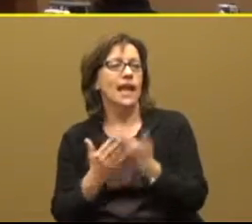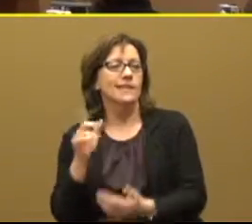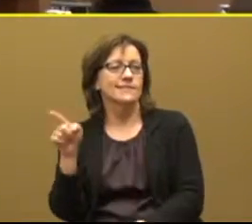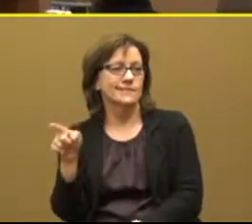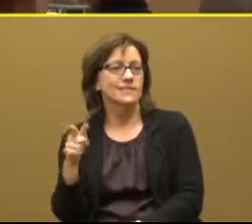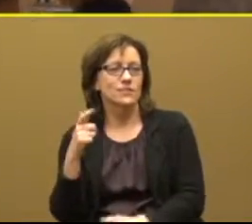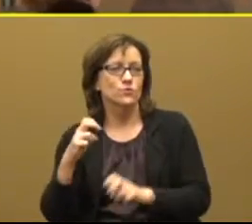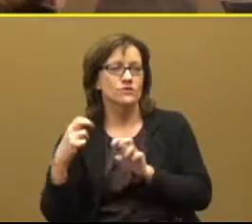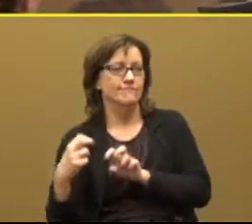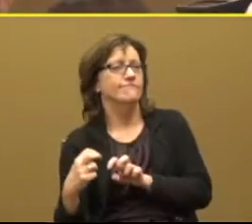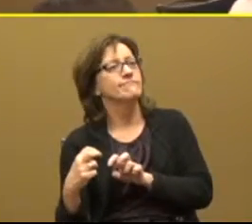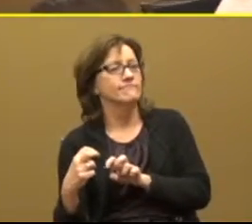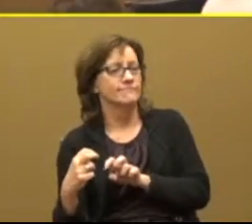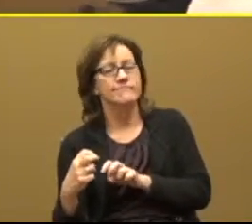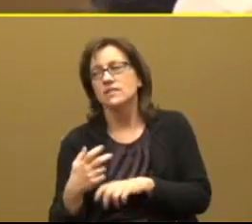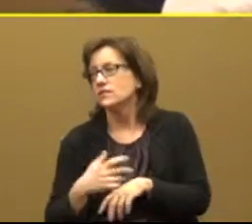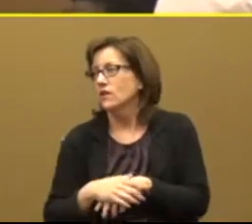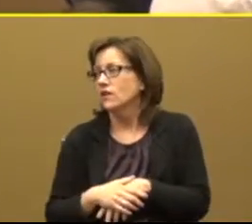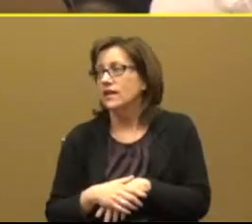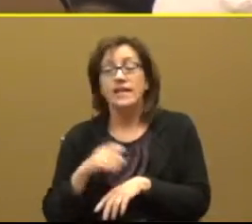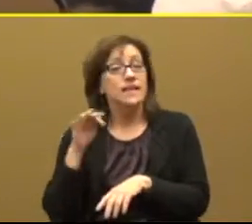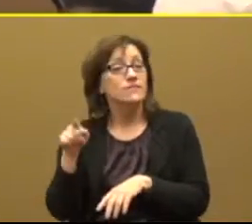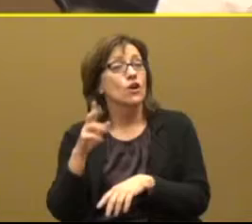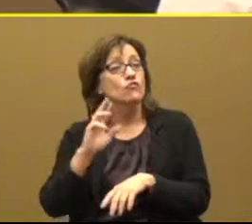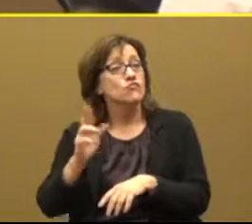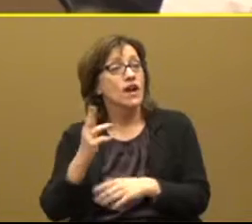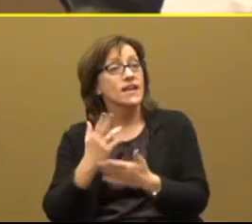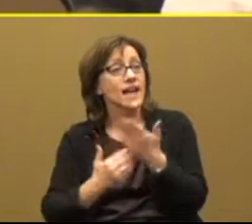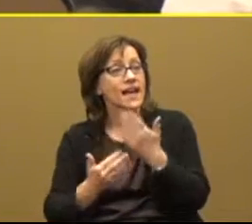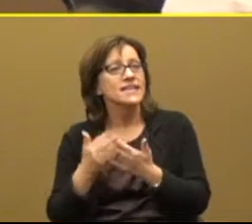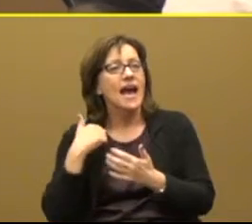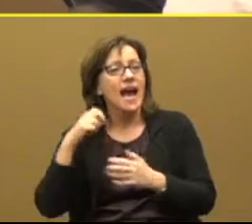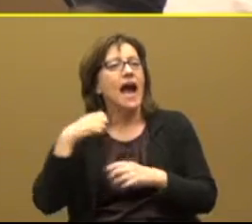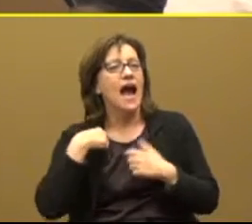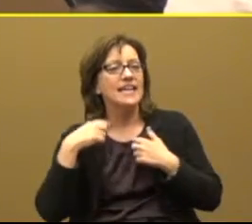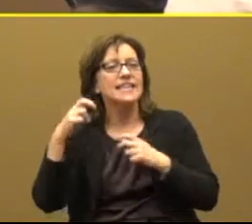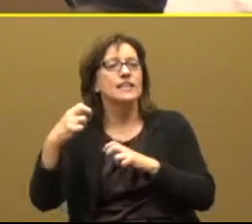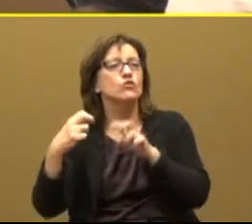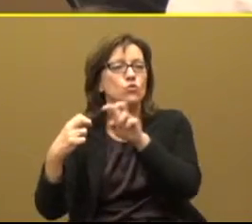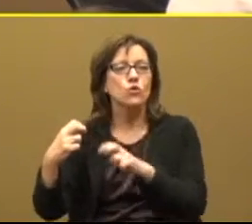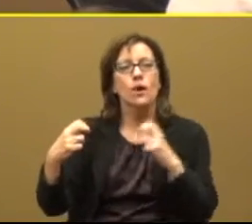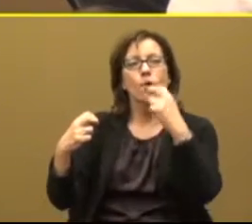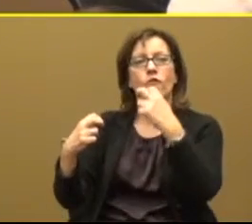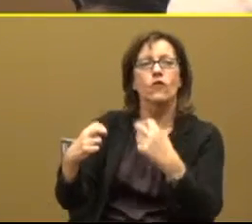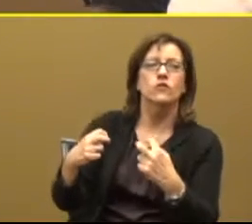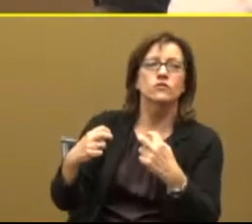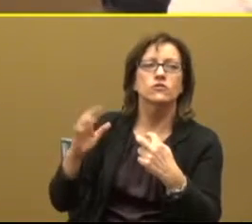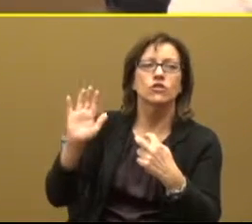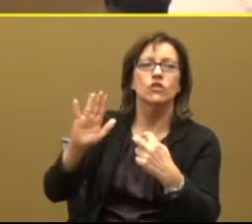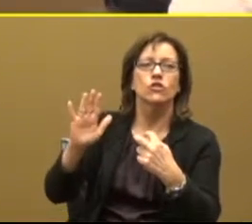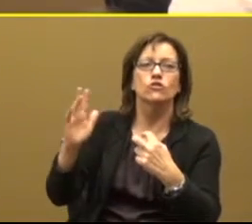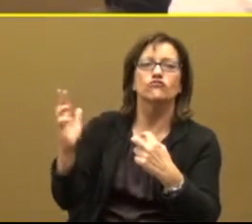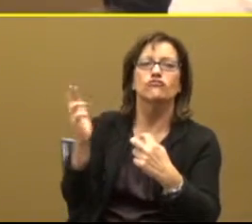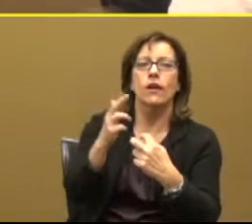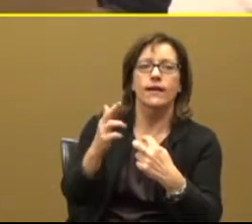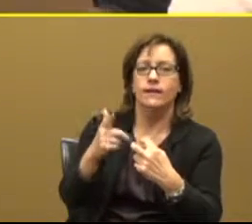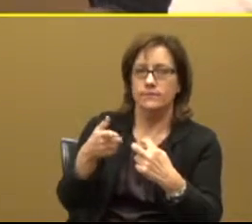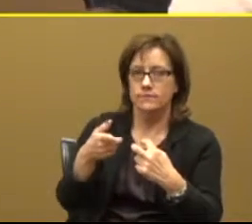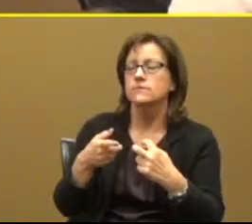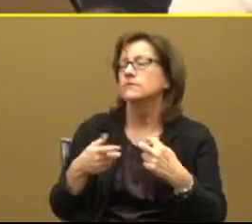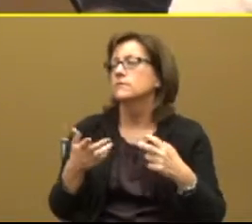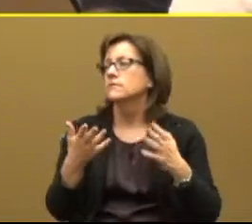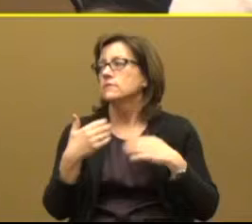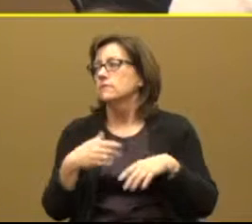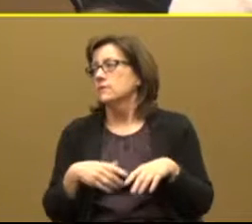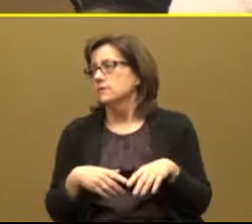So she's right-handed, what side do I need to be on? Yeah. Okay? So I have my pretzel